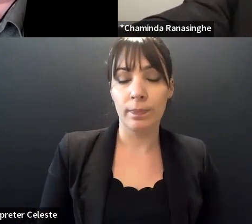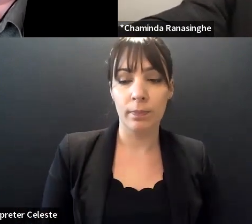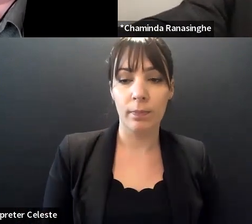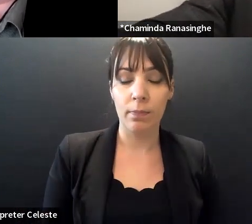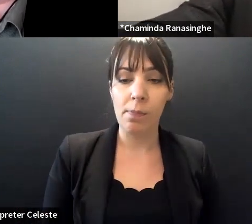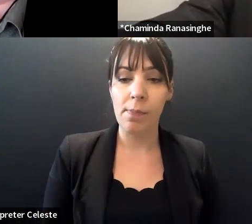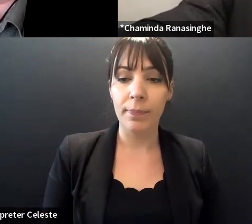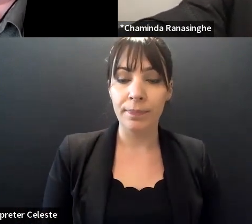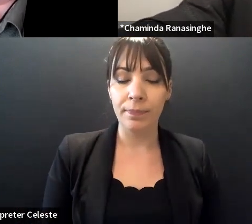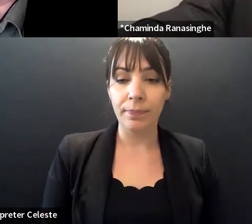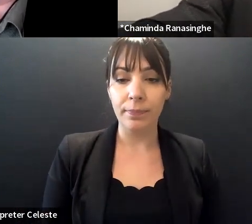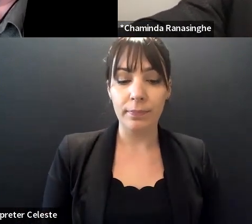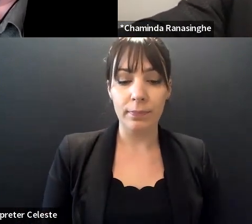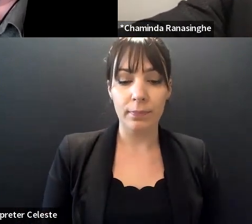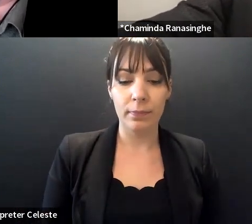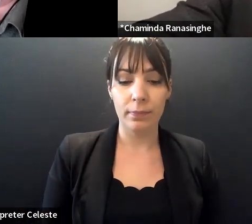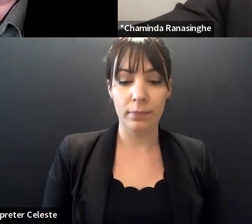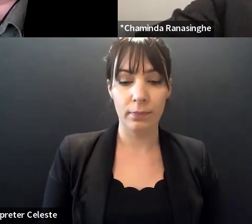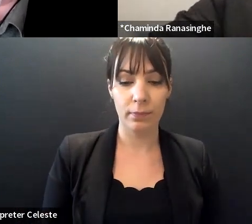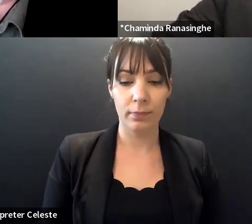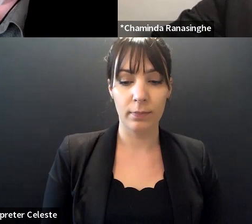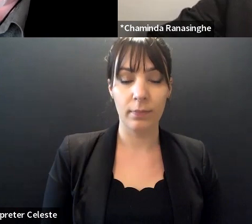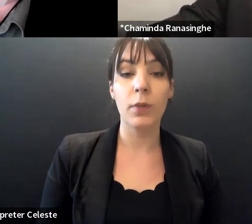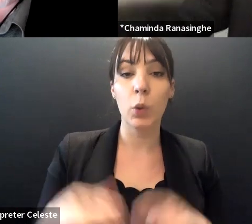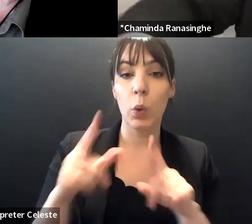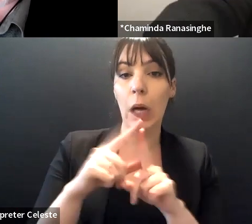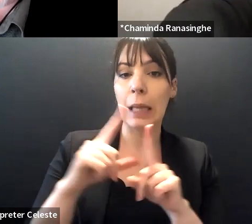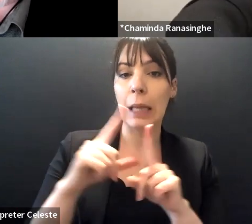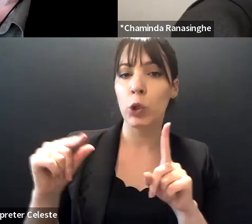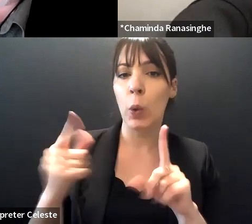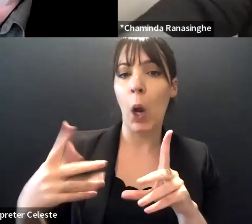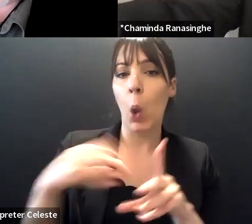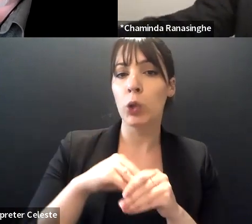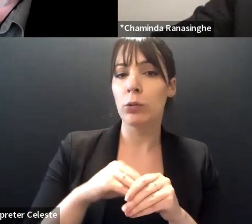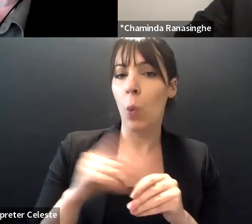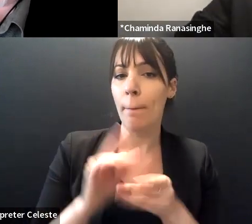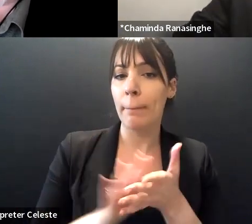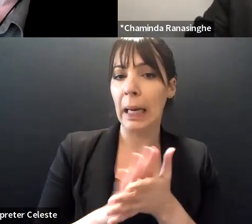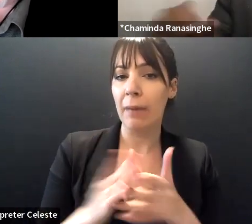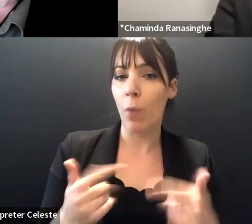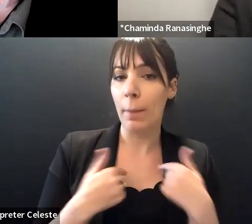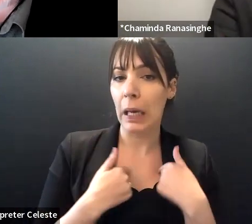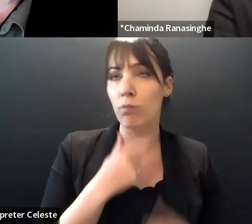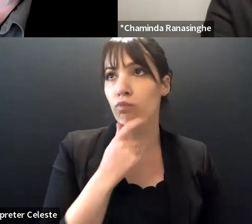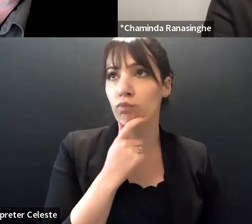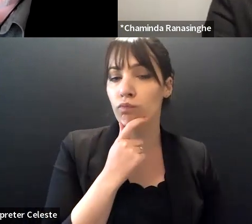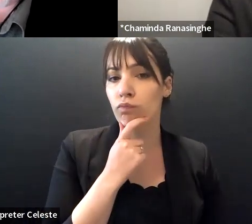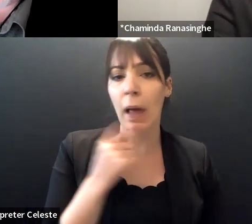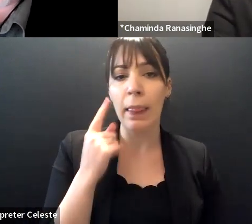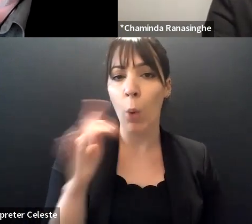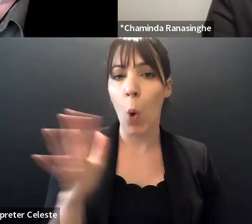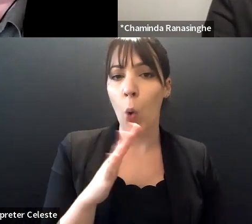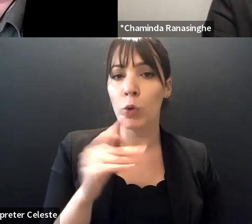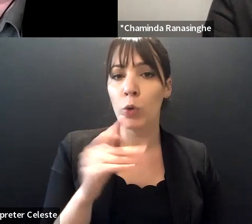The question, what does digital inclusion mean to me? I think it's a really good question, because I think it's a question that we all need to be asking in this